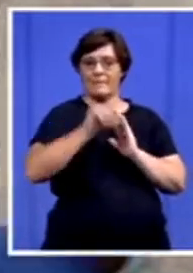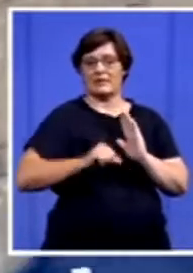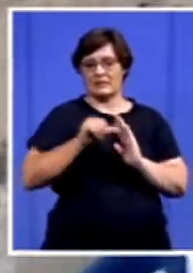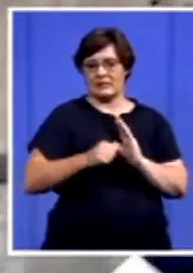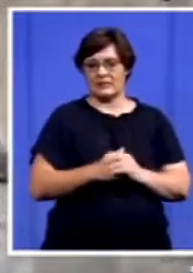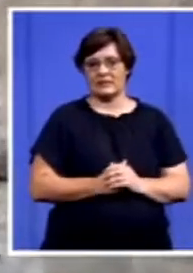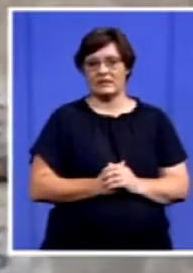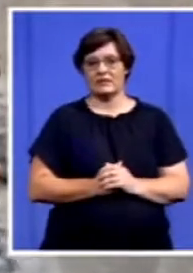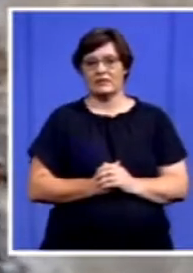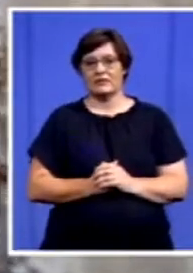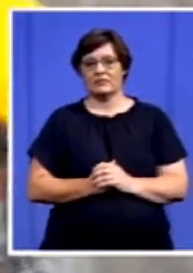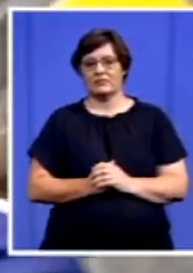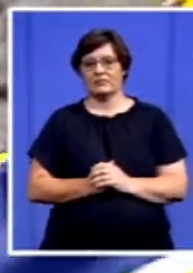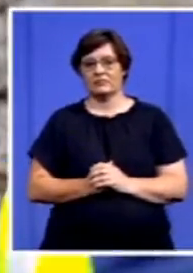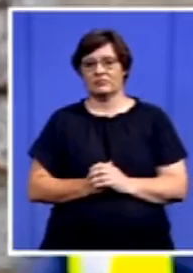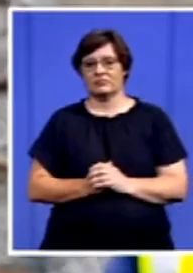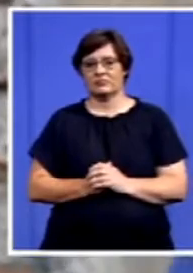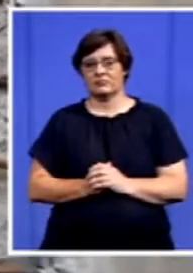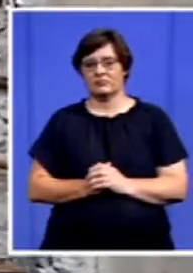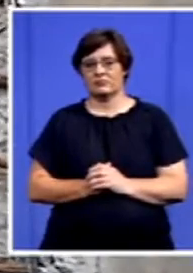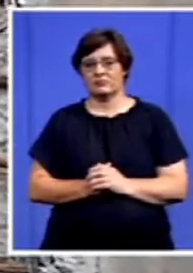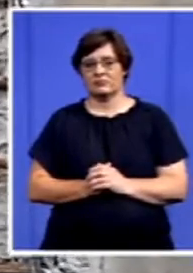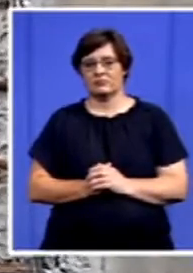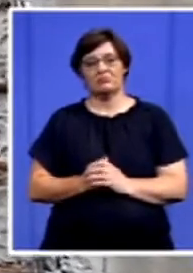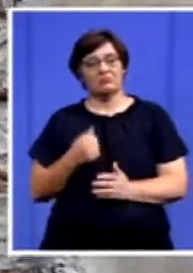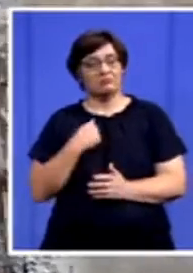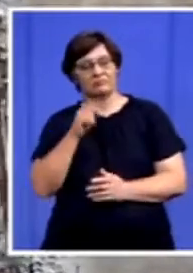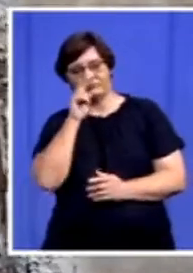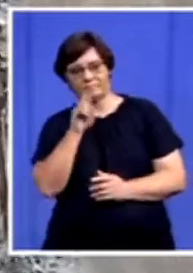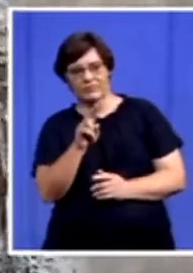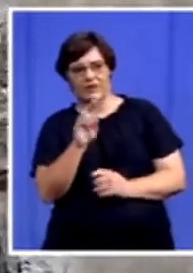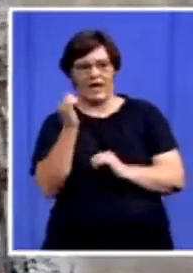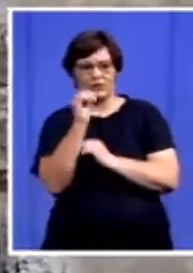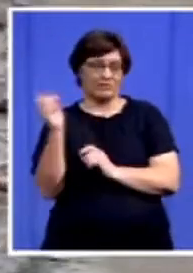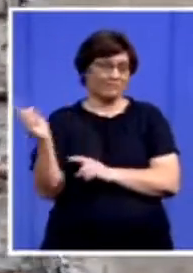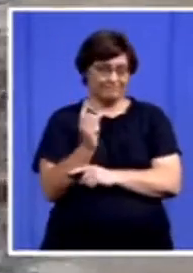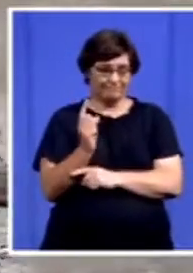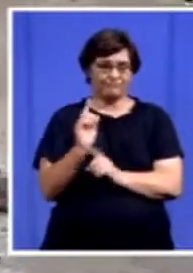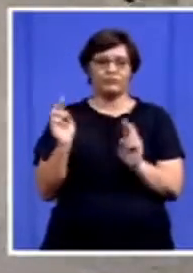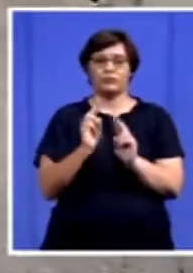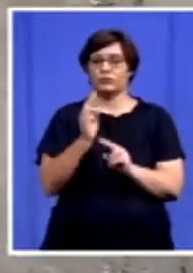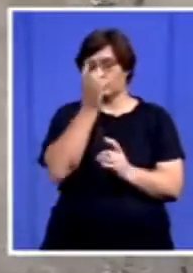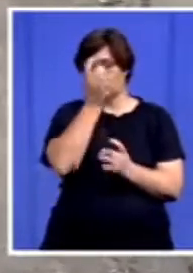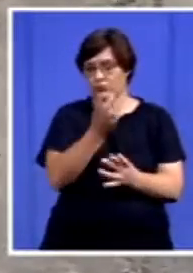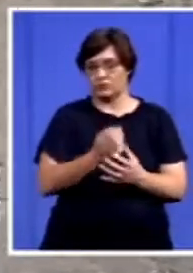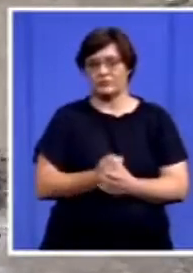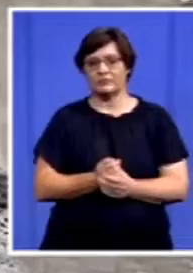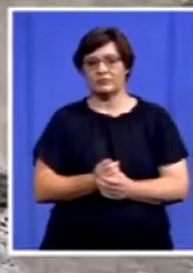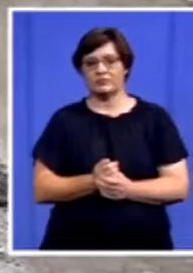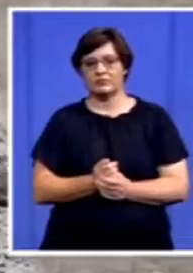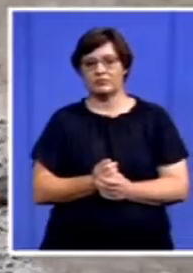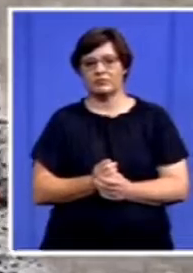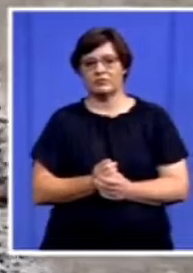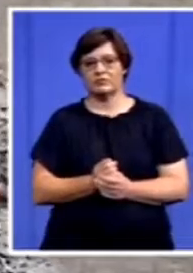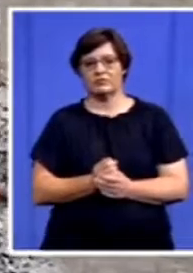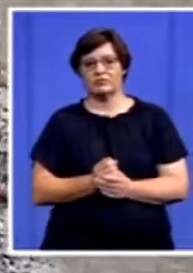what I would describe, I'll bring in the engineers very shortly, looks like a very big a lid that is